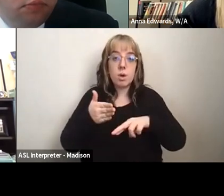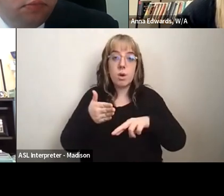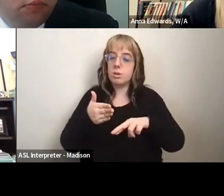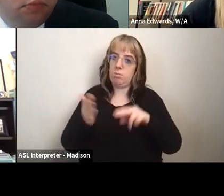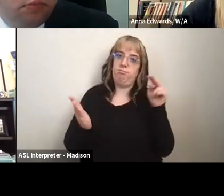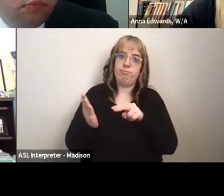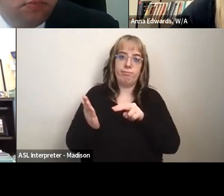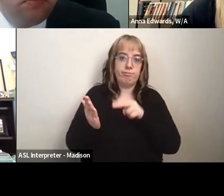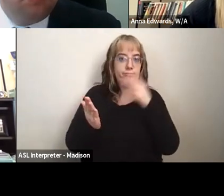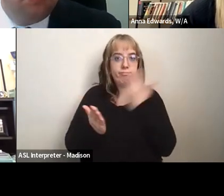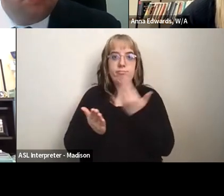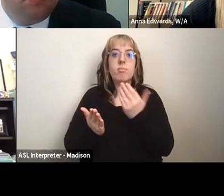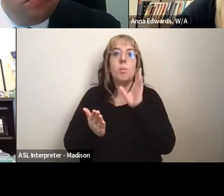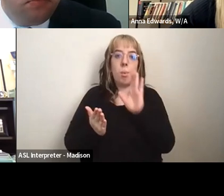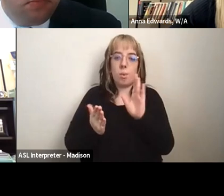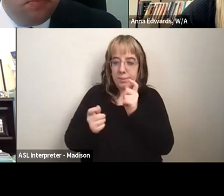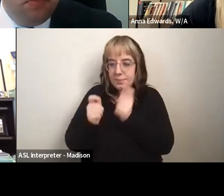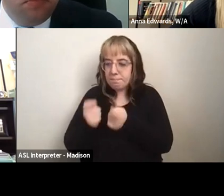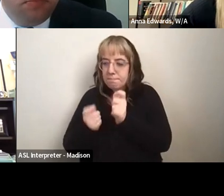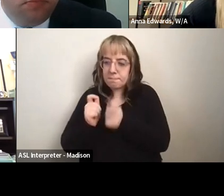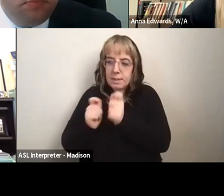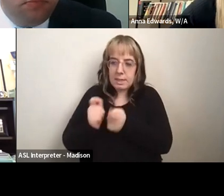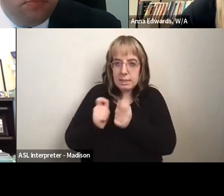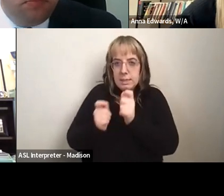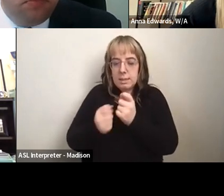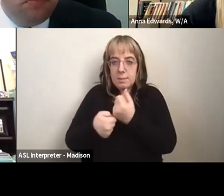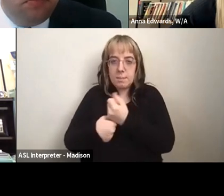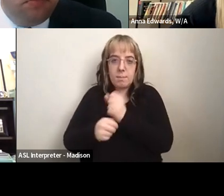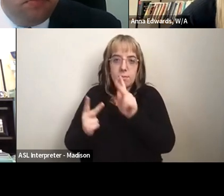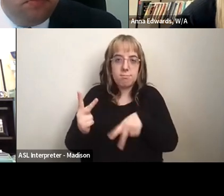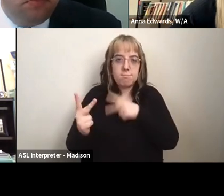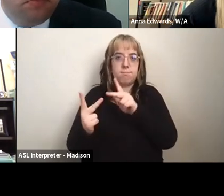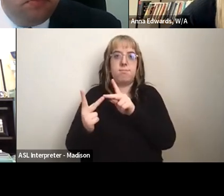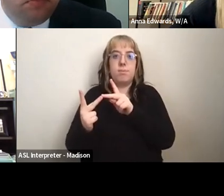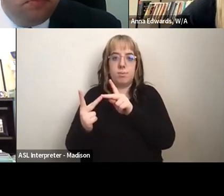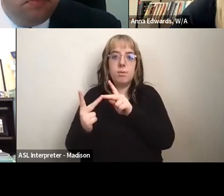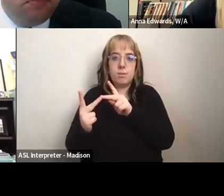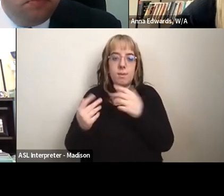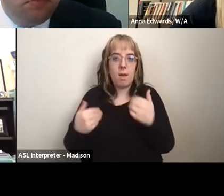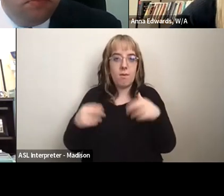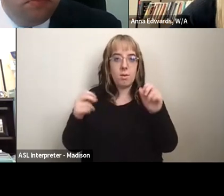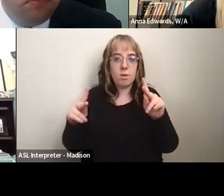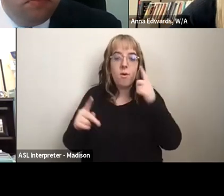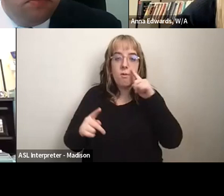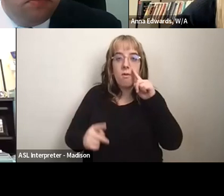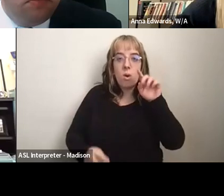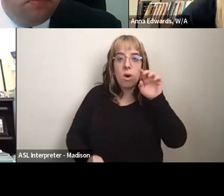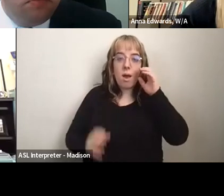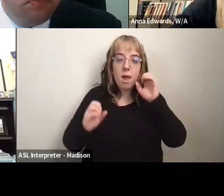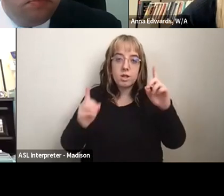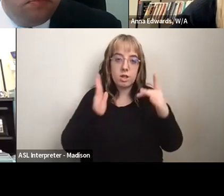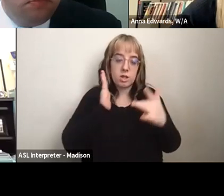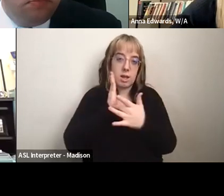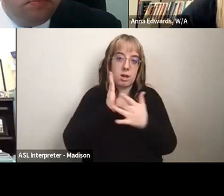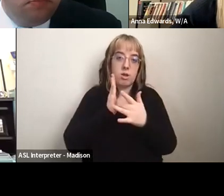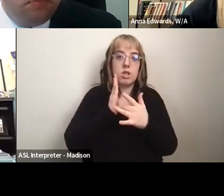where we hope that we can fine tune. And there will be a place for EdTech digital tools,